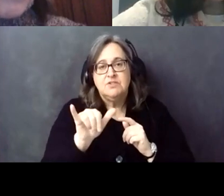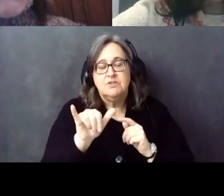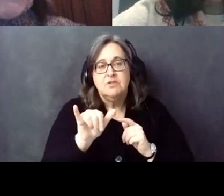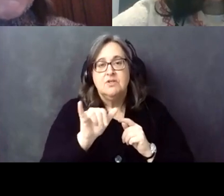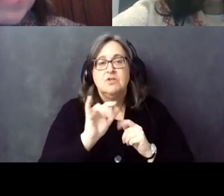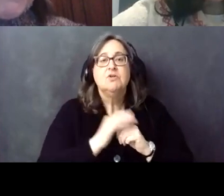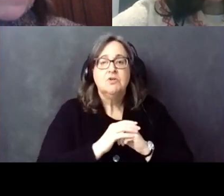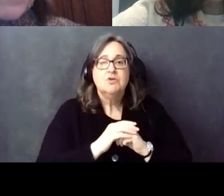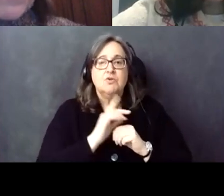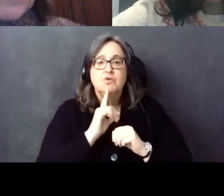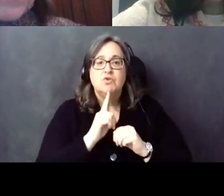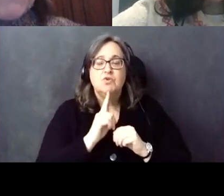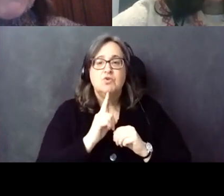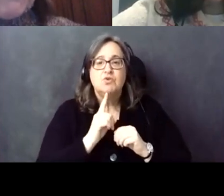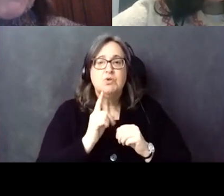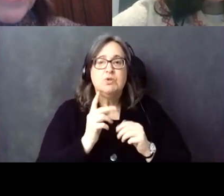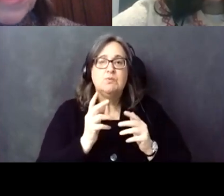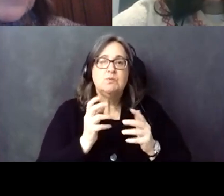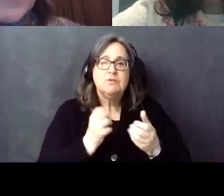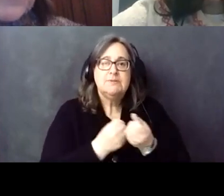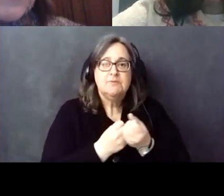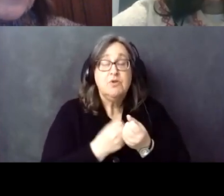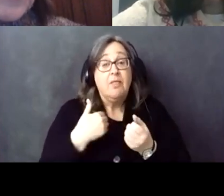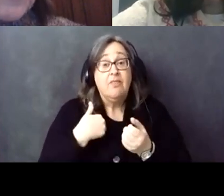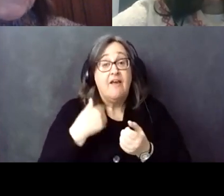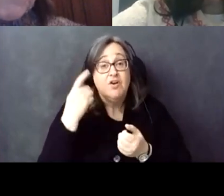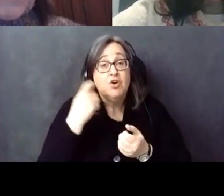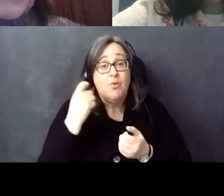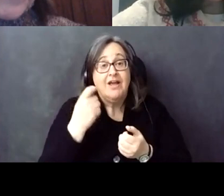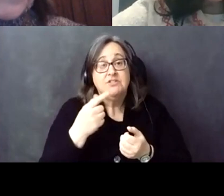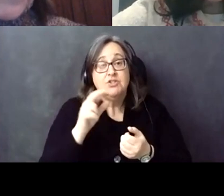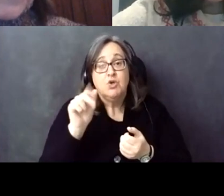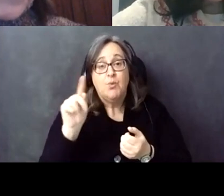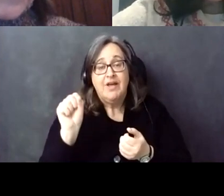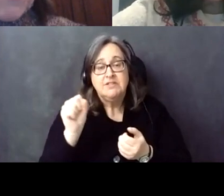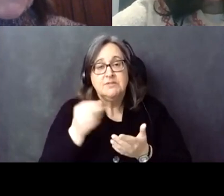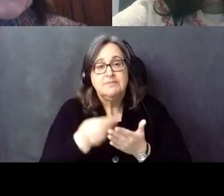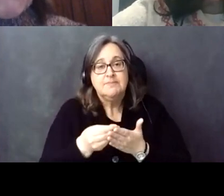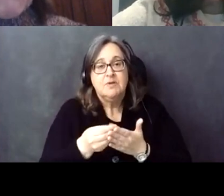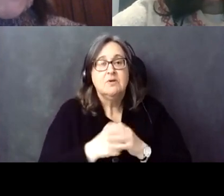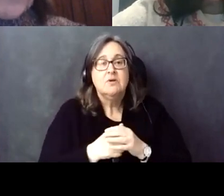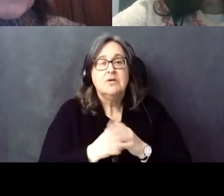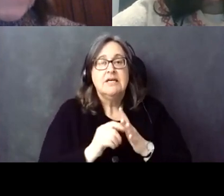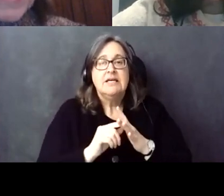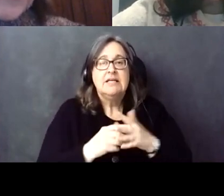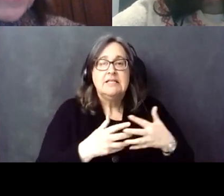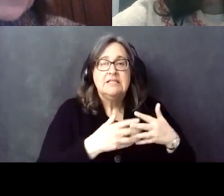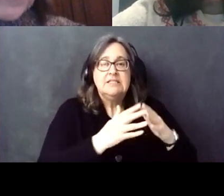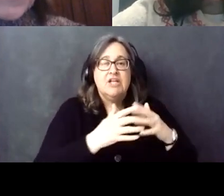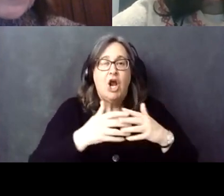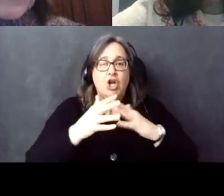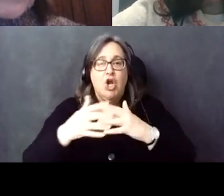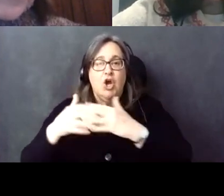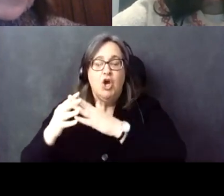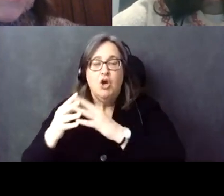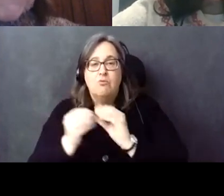push backed by grants to start more food pantries